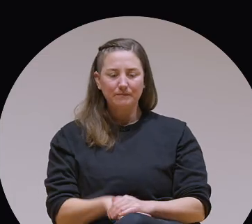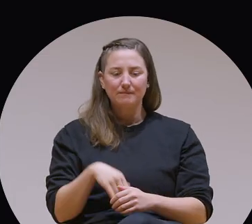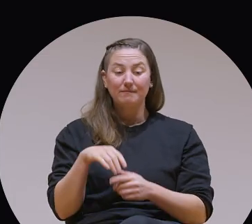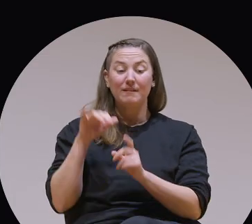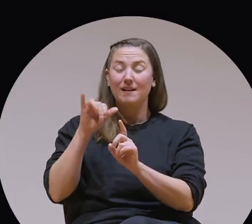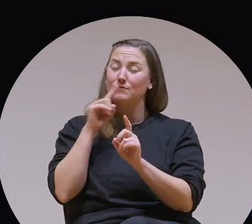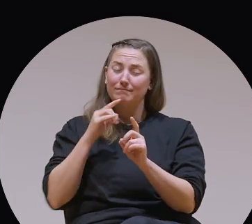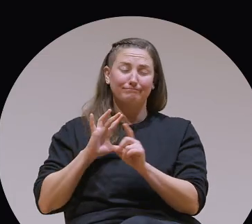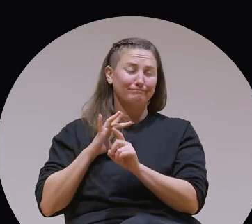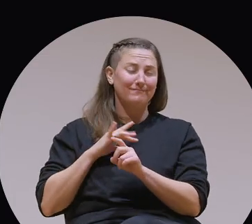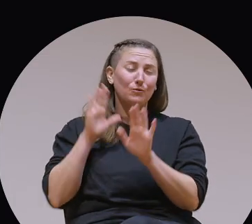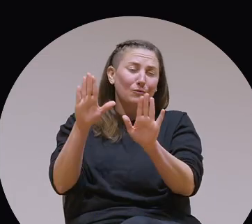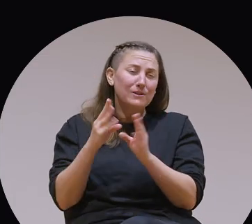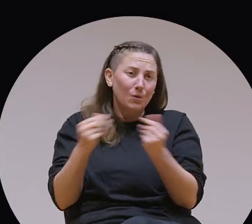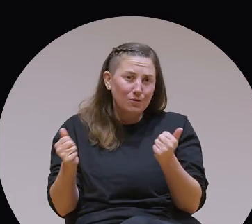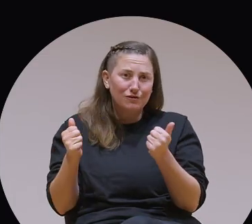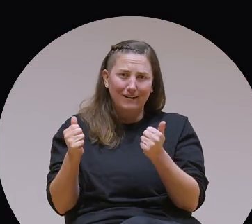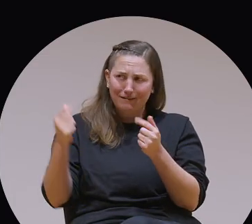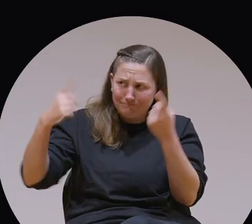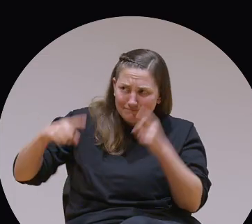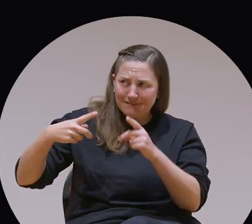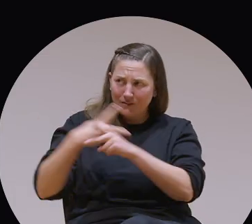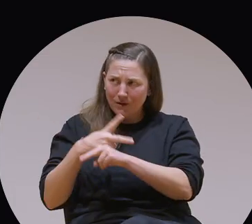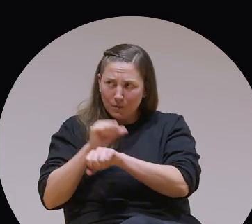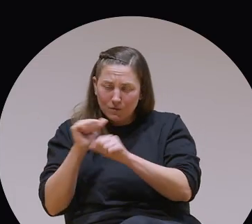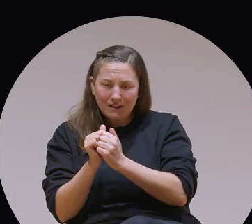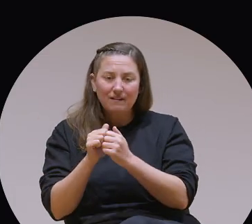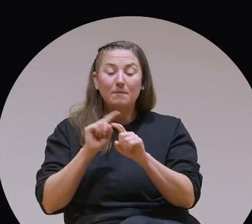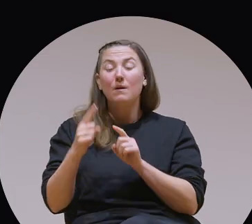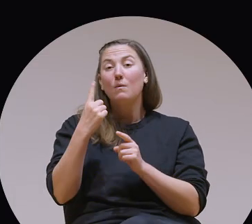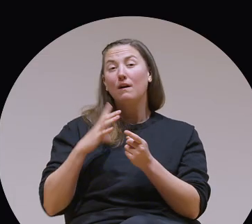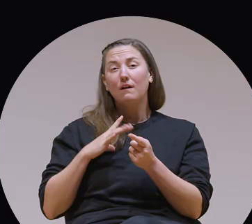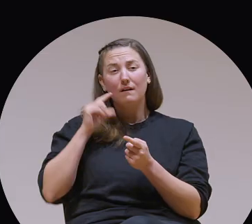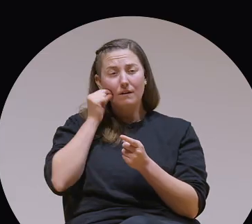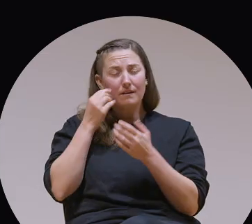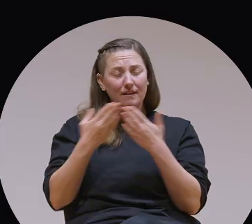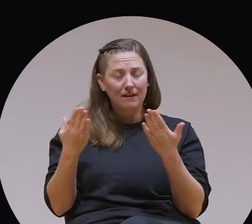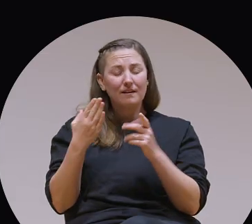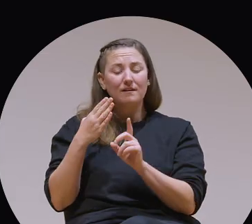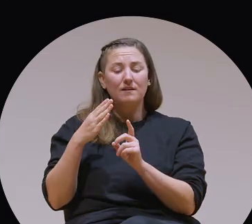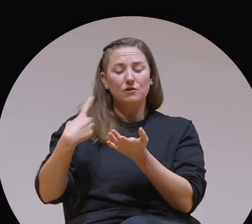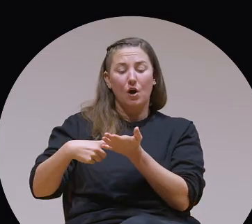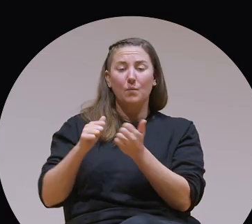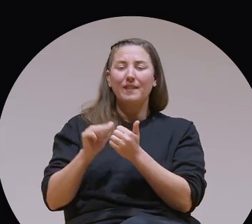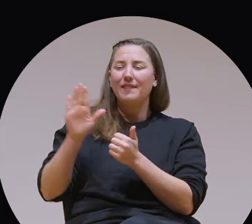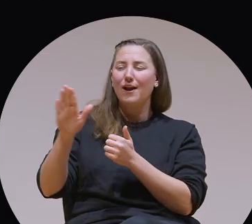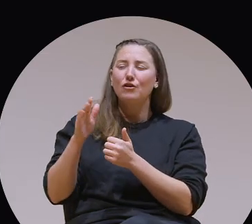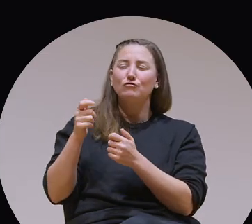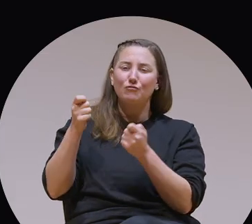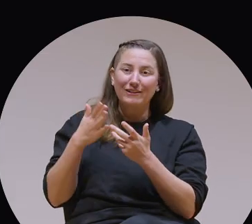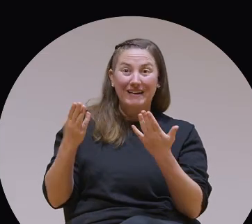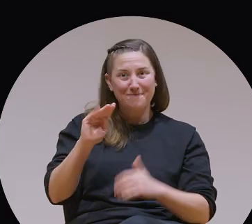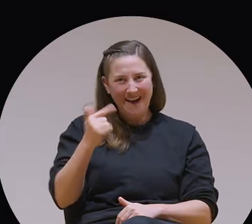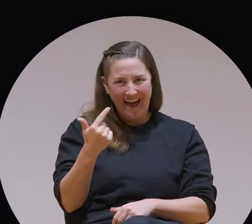great solution. And I think that the wonderful thing, and this came out in speaking with your director, Sarah, tonight, one